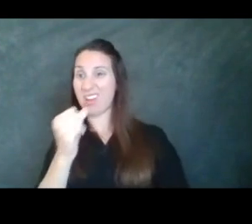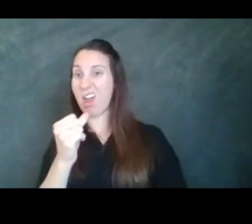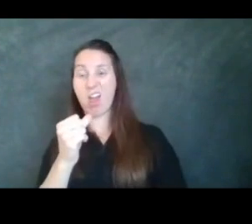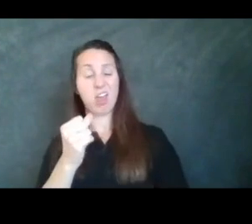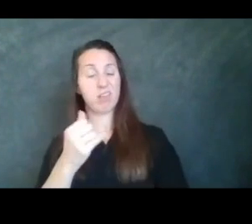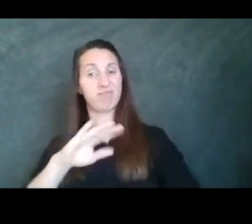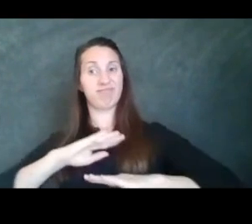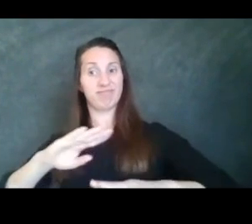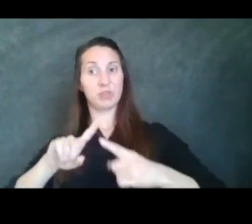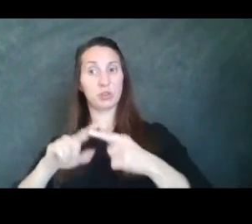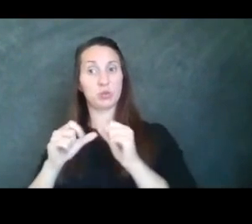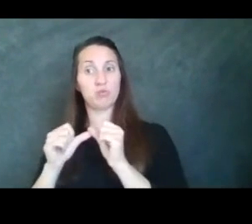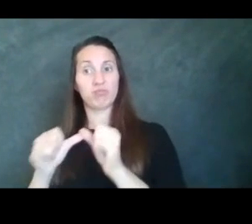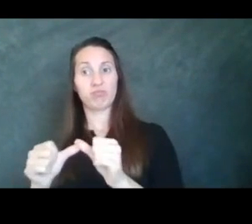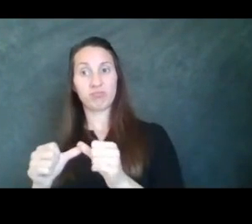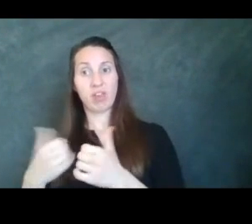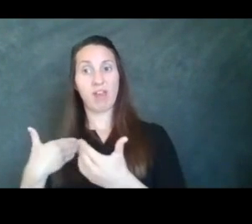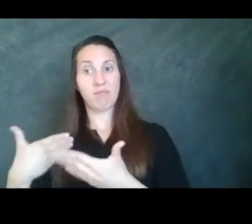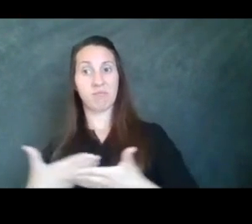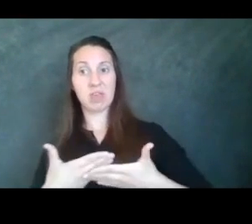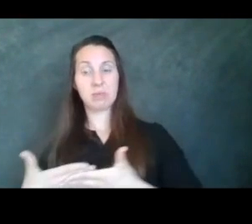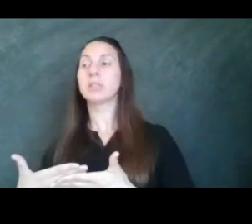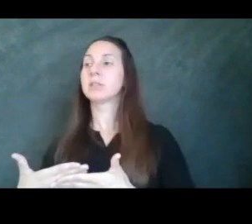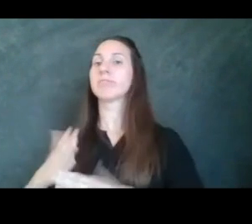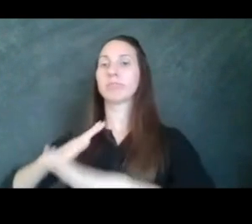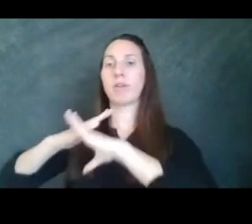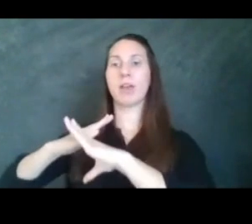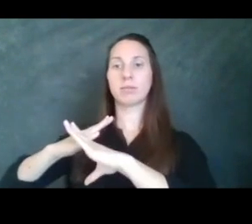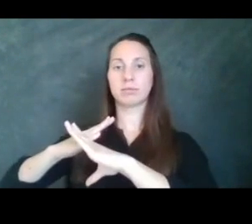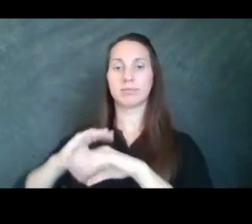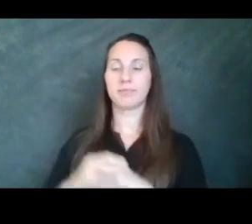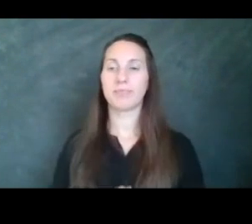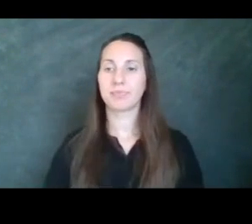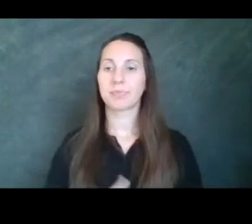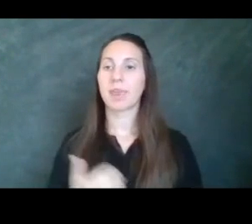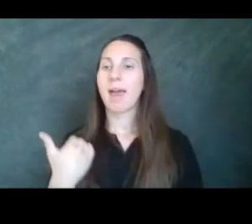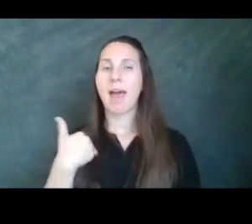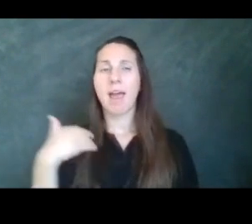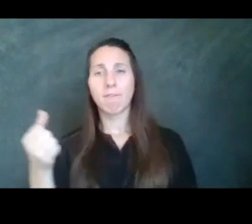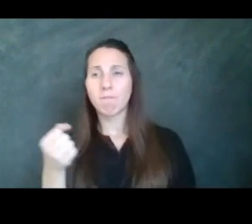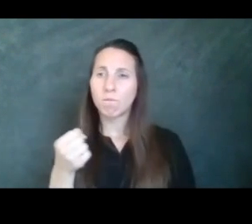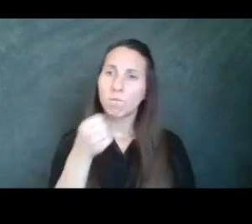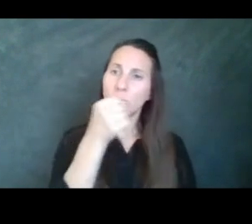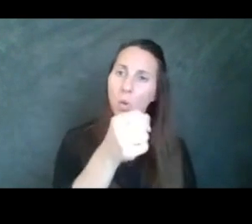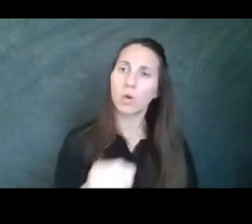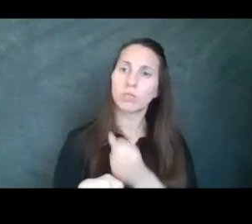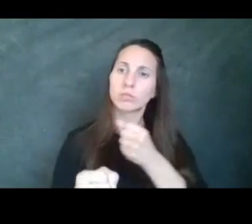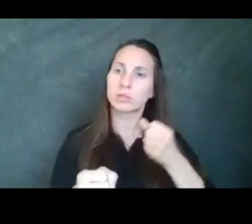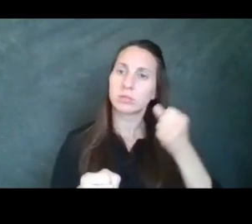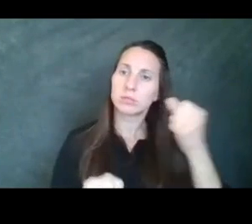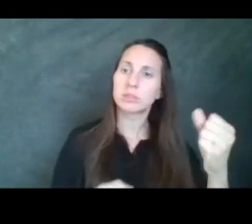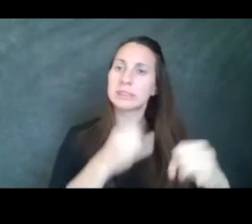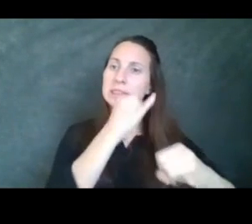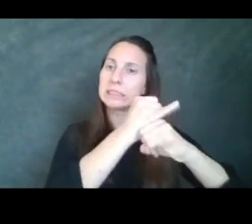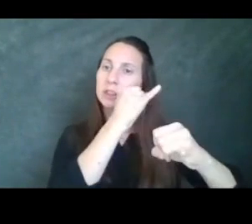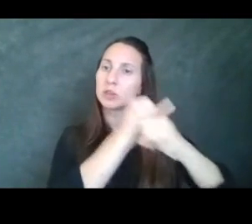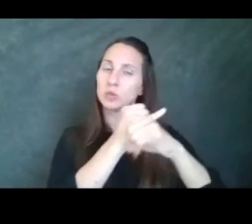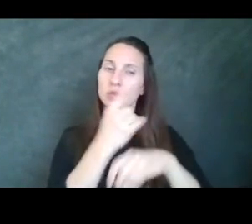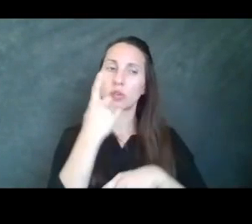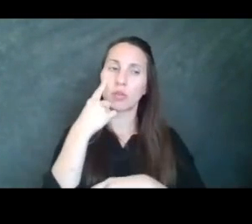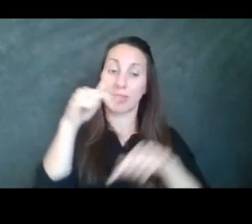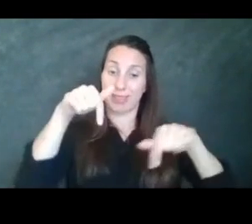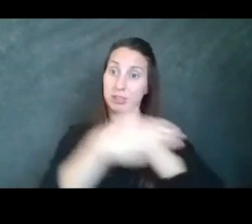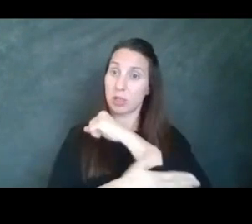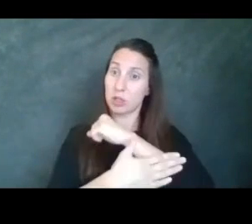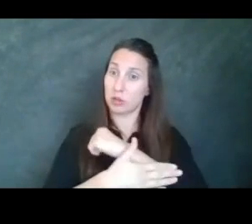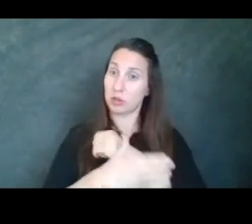continuing their kind. We had forced institutionalization in this country in order to